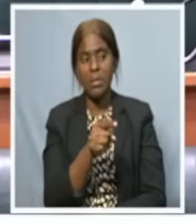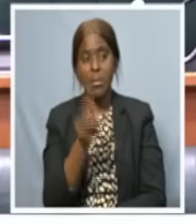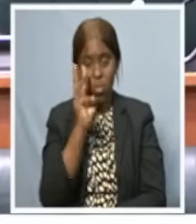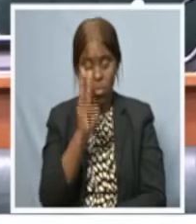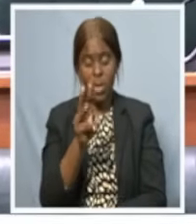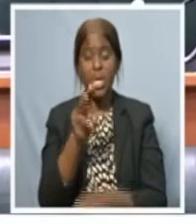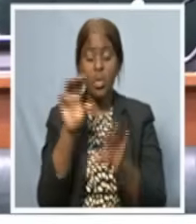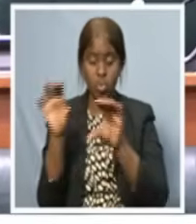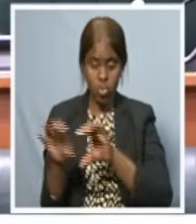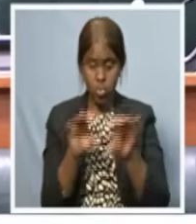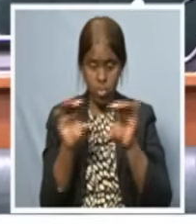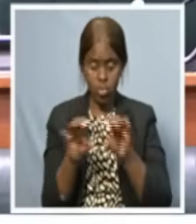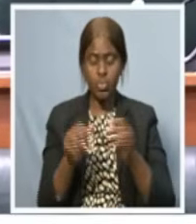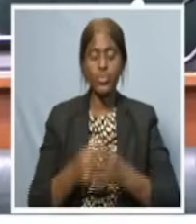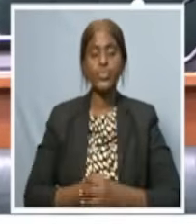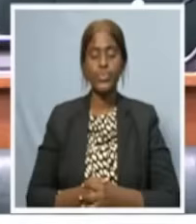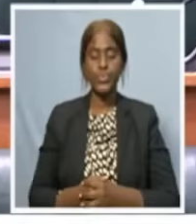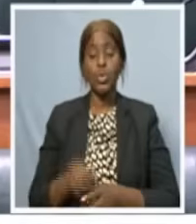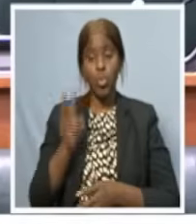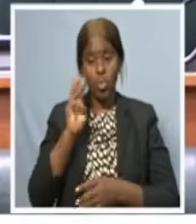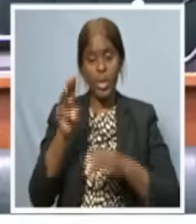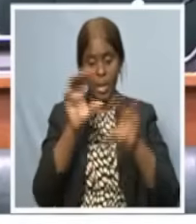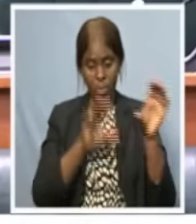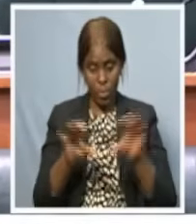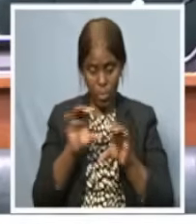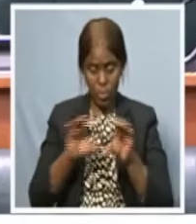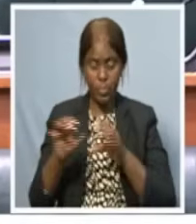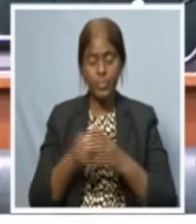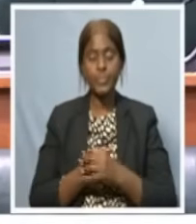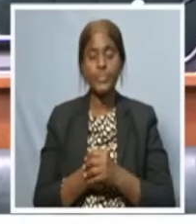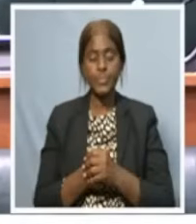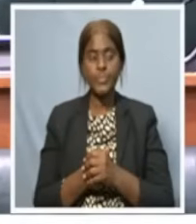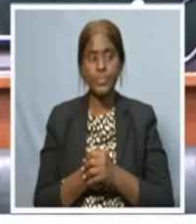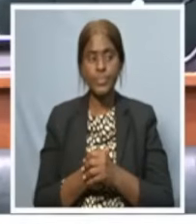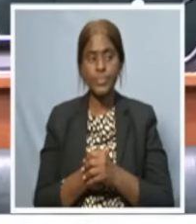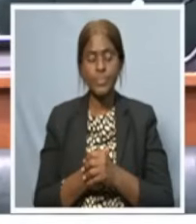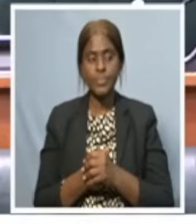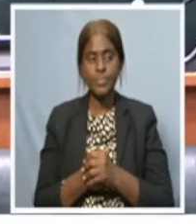will do it. We will do it.